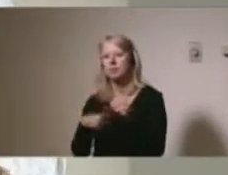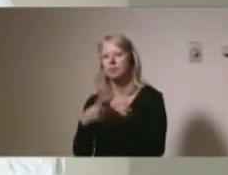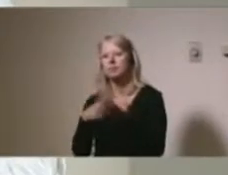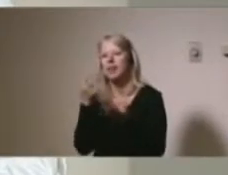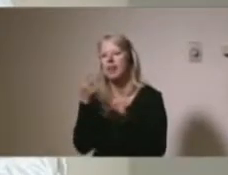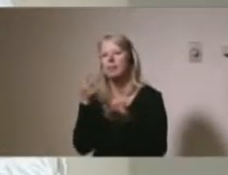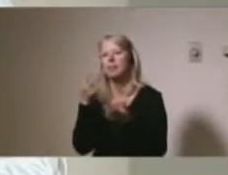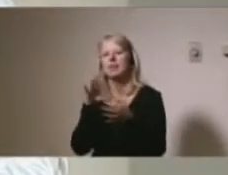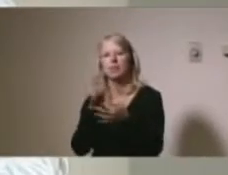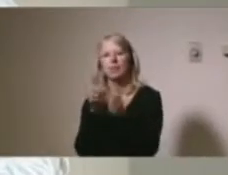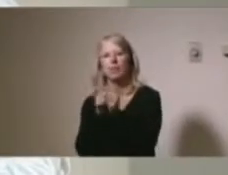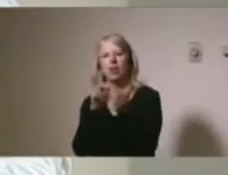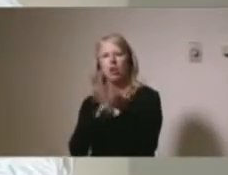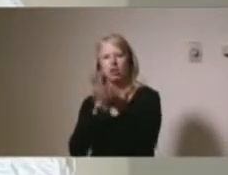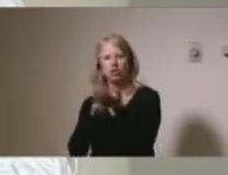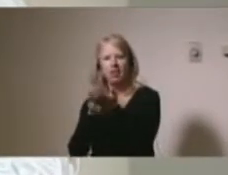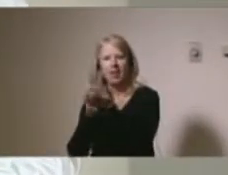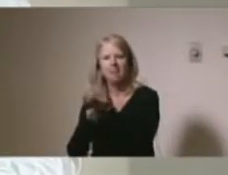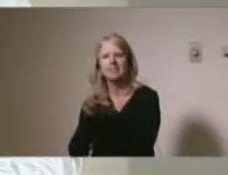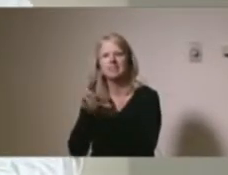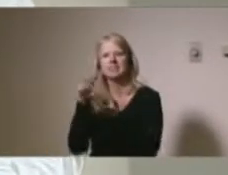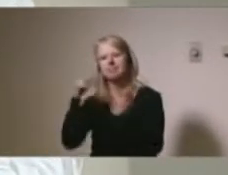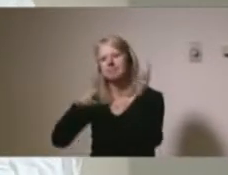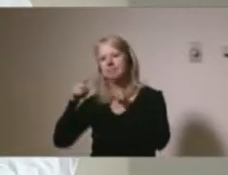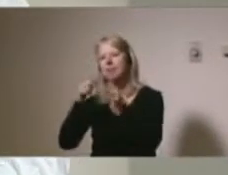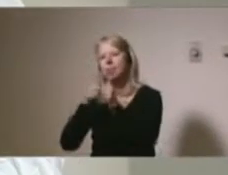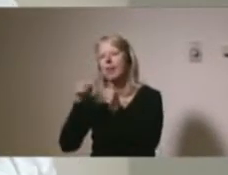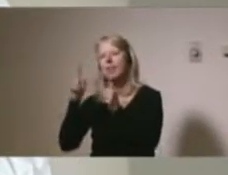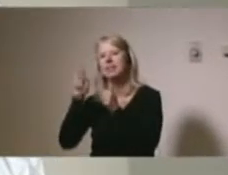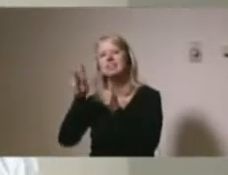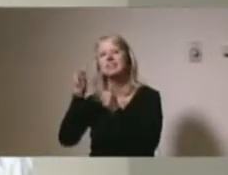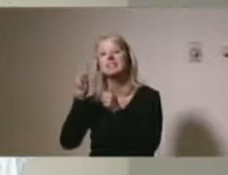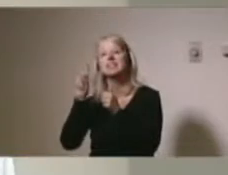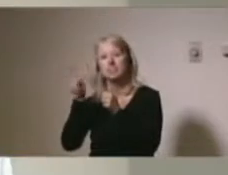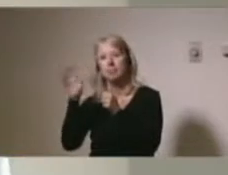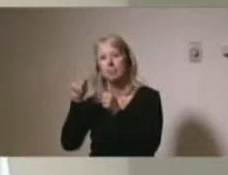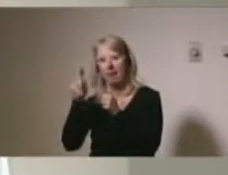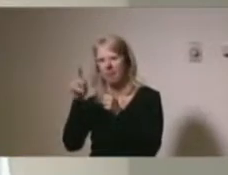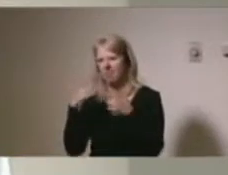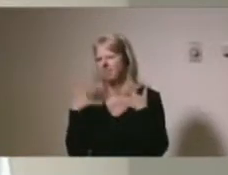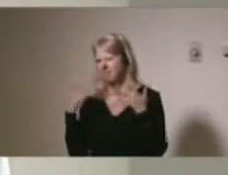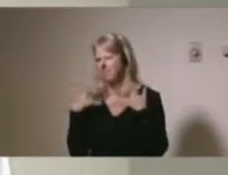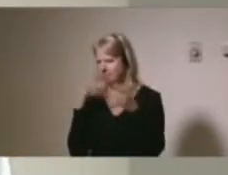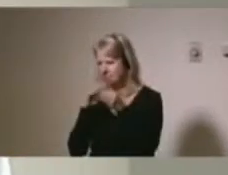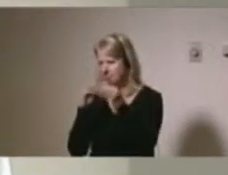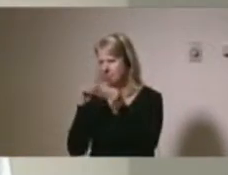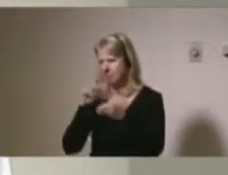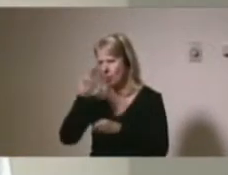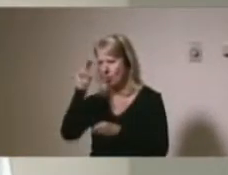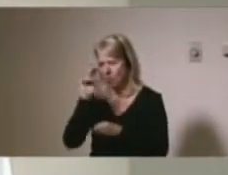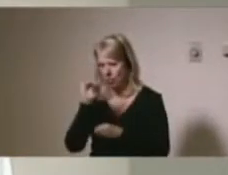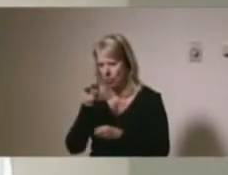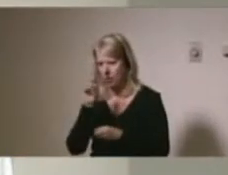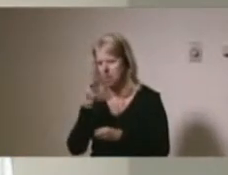contracts and the deals with the TD Bank and what was going on inside the northern Yukon. About